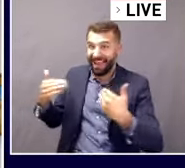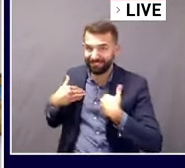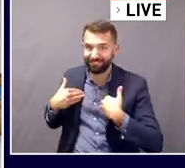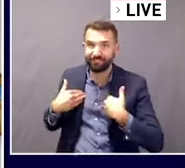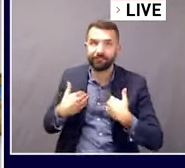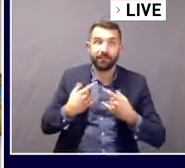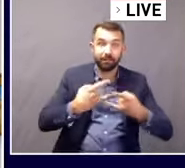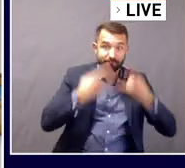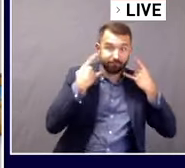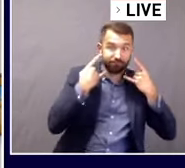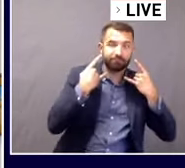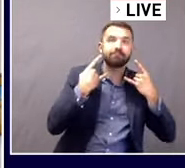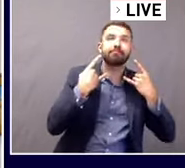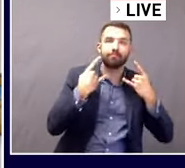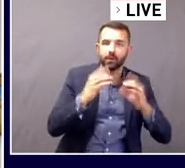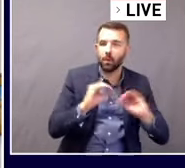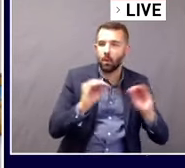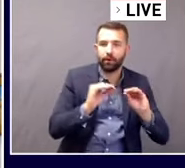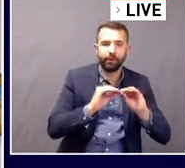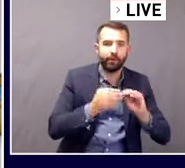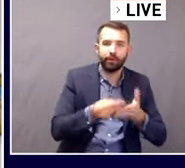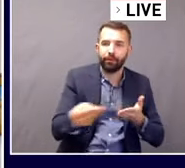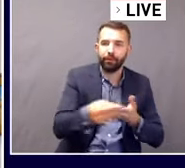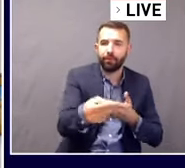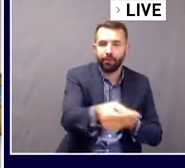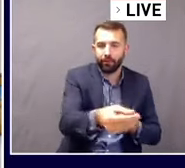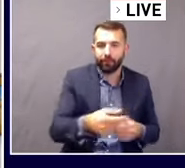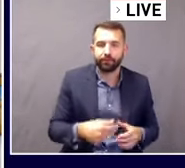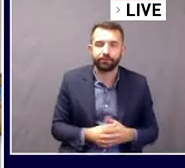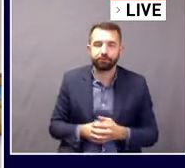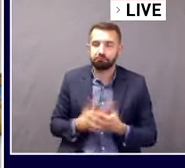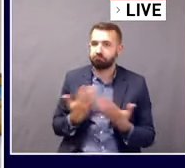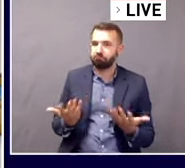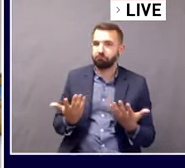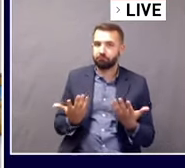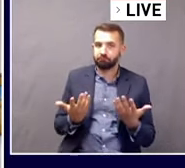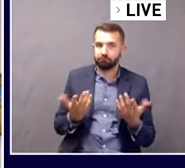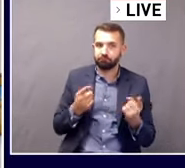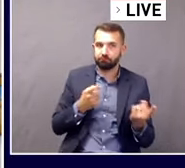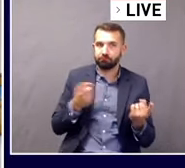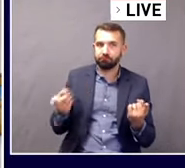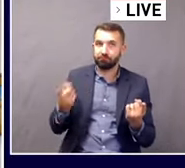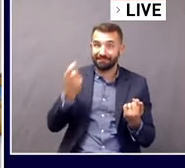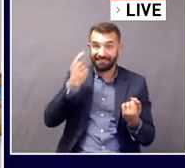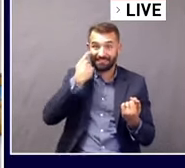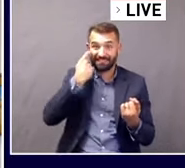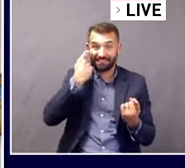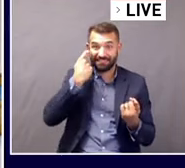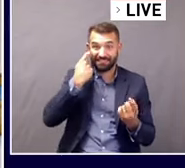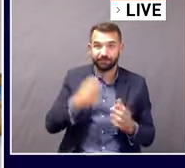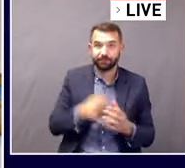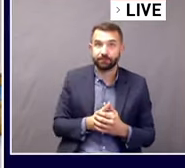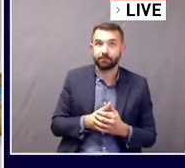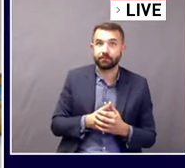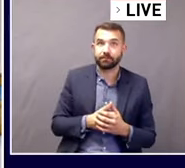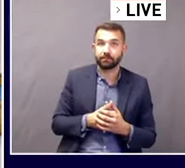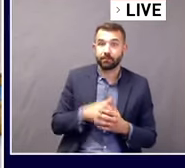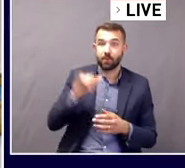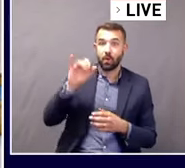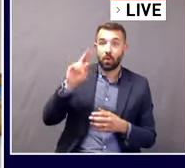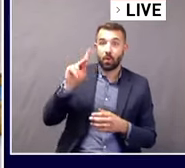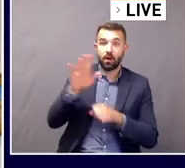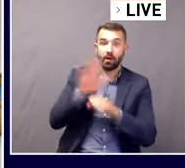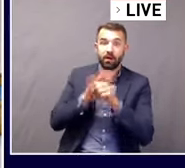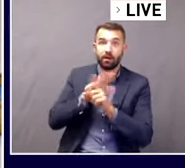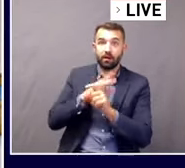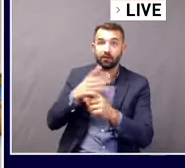not commonplace and transmission did occur. Just in the most recent history, we've talked about the York County Jail, where masking was